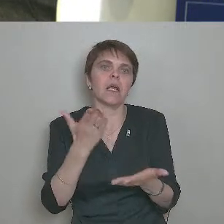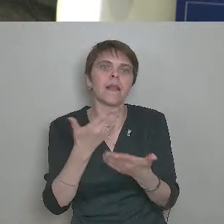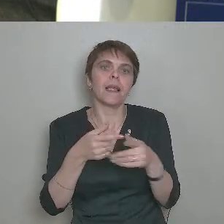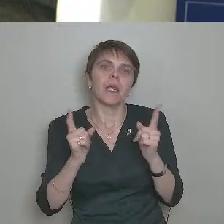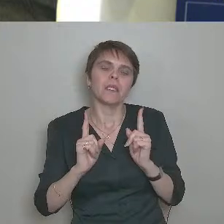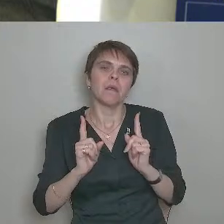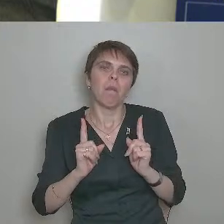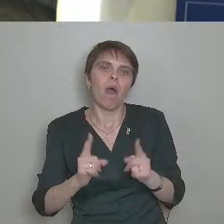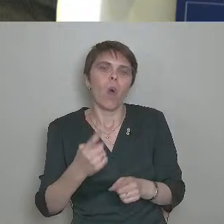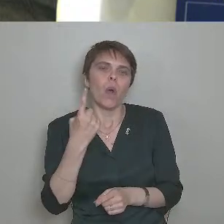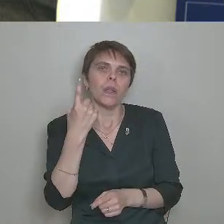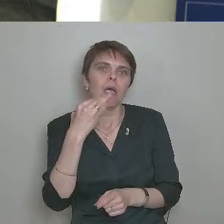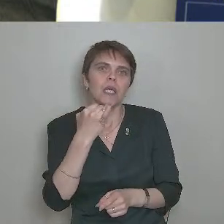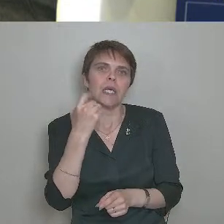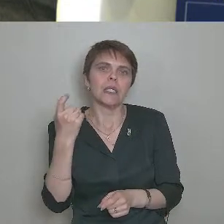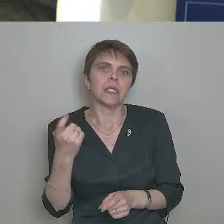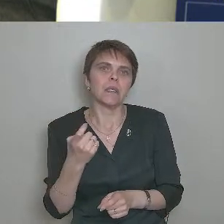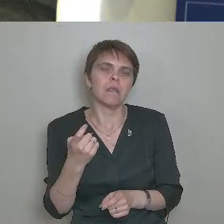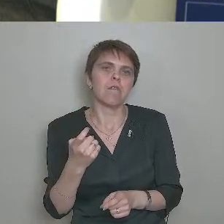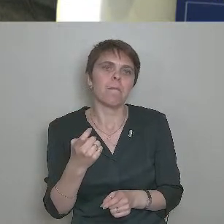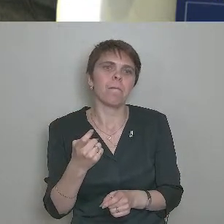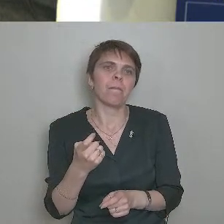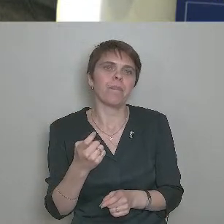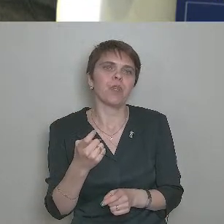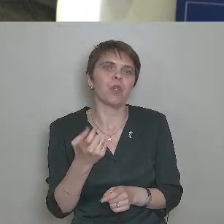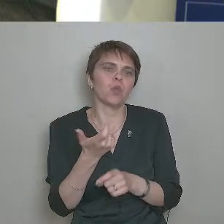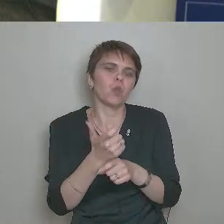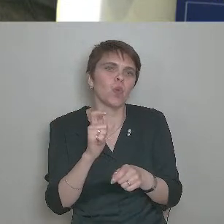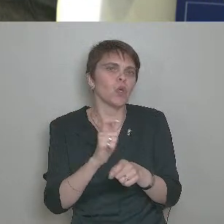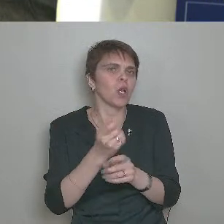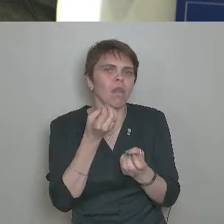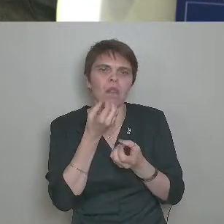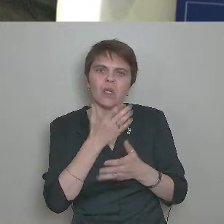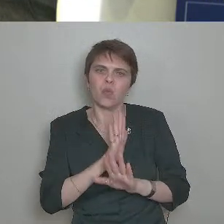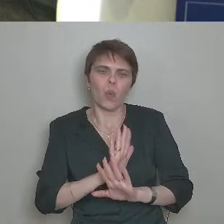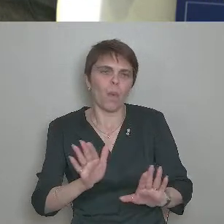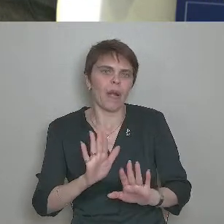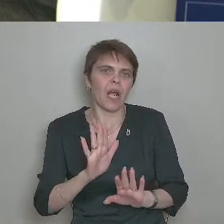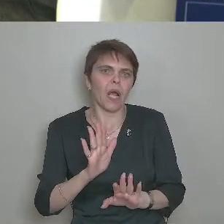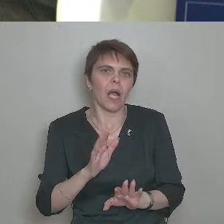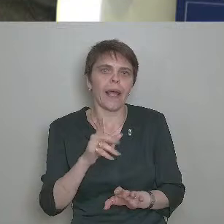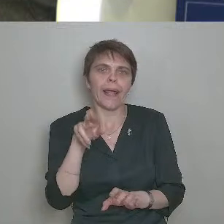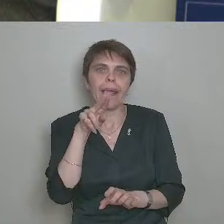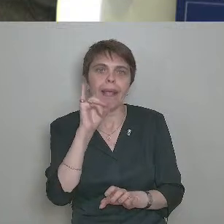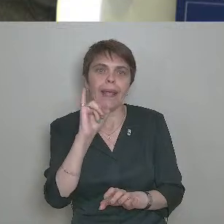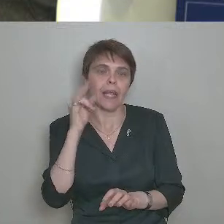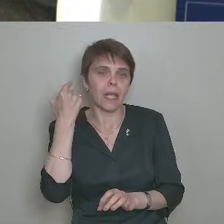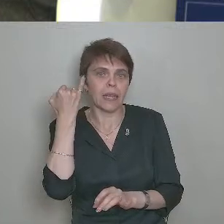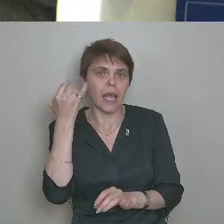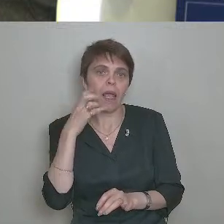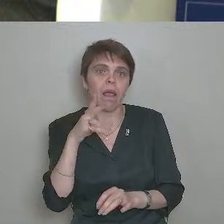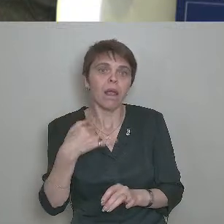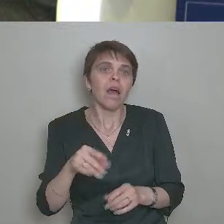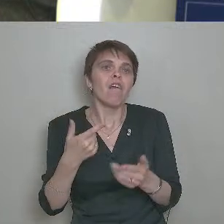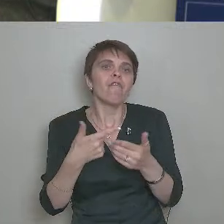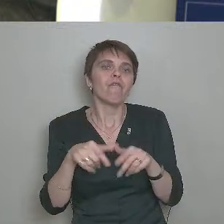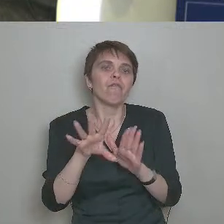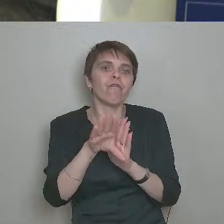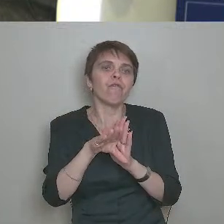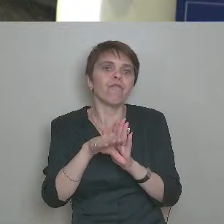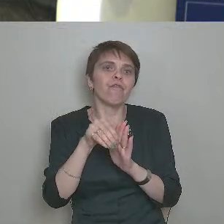reject registration. So that's one of the bad ideas that